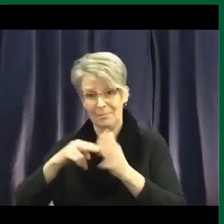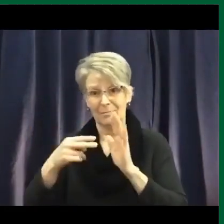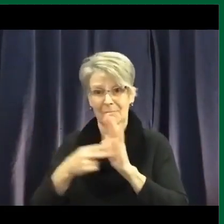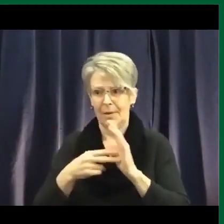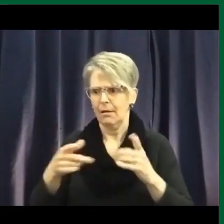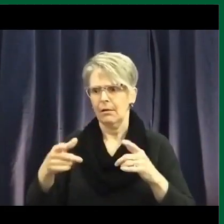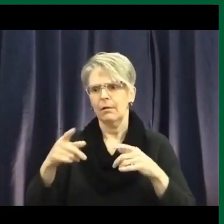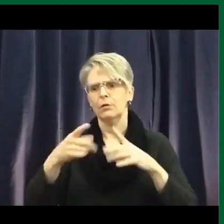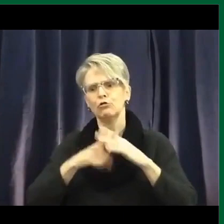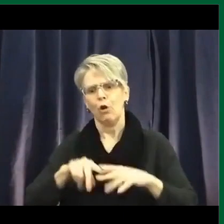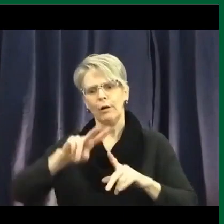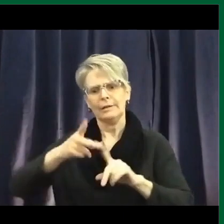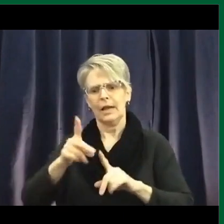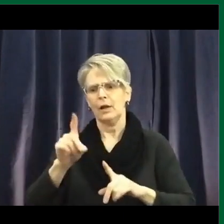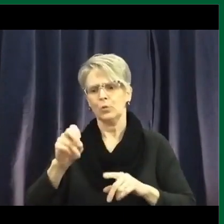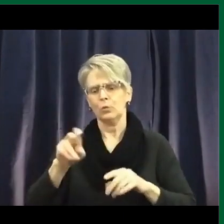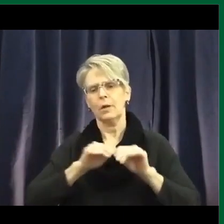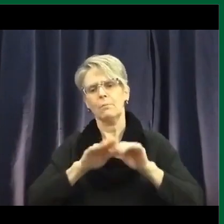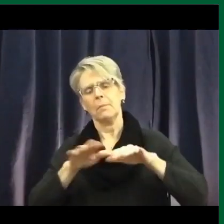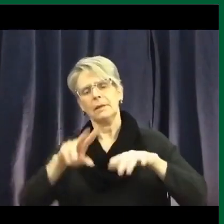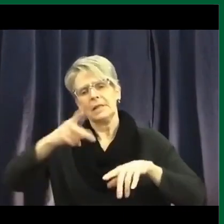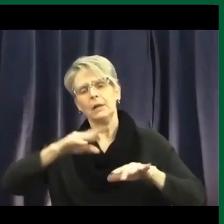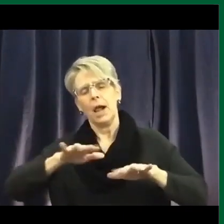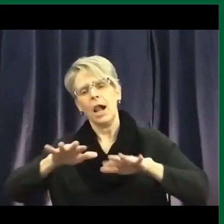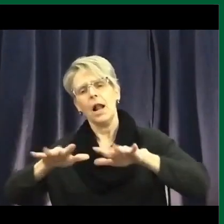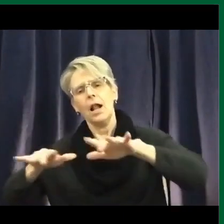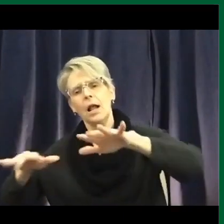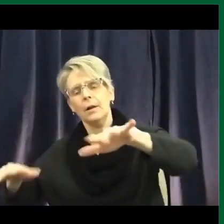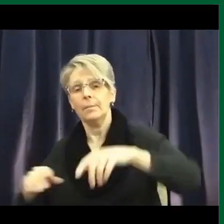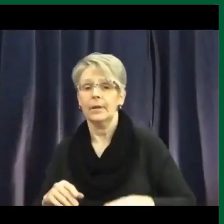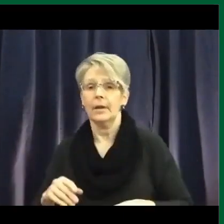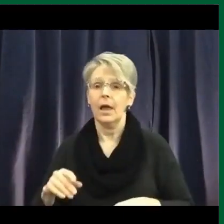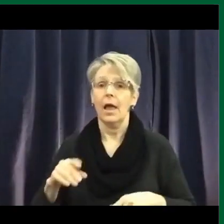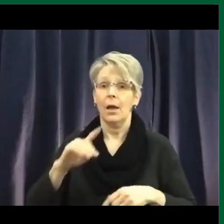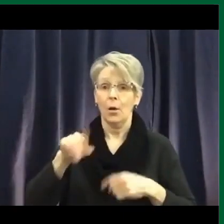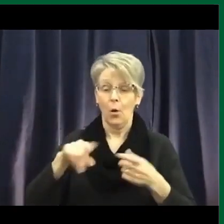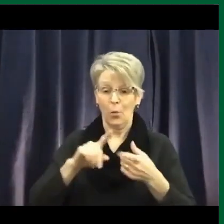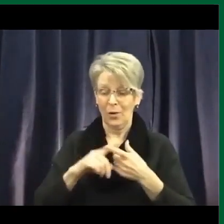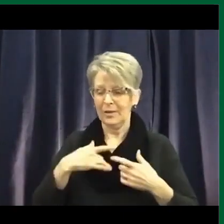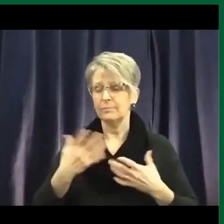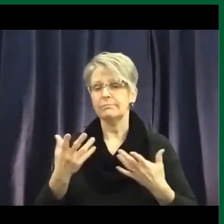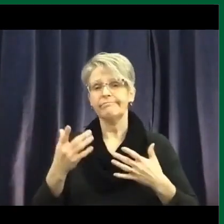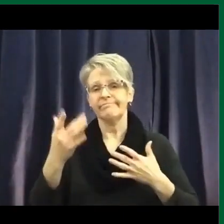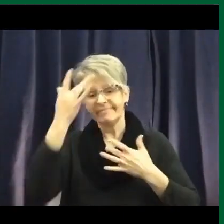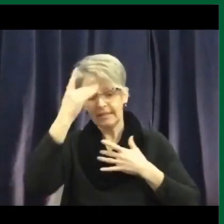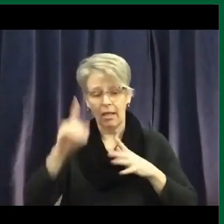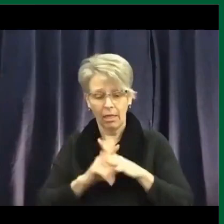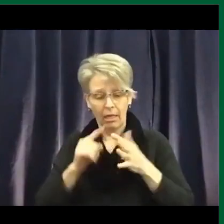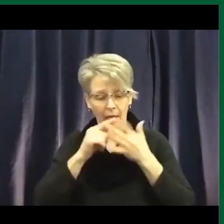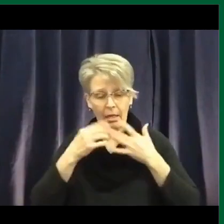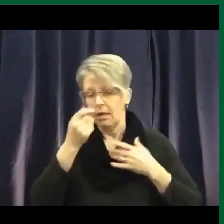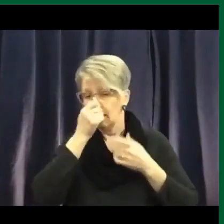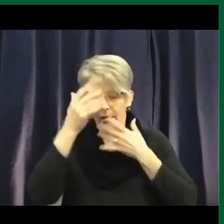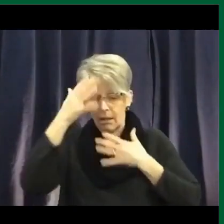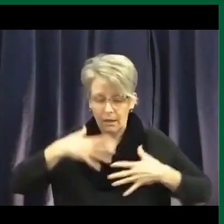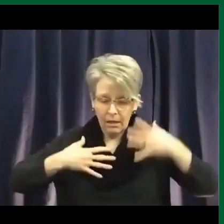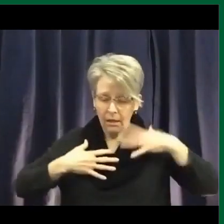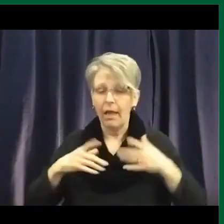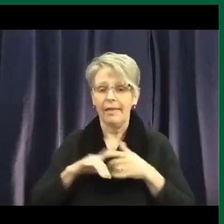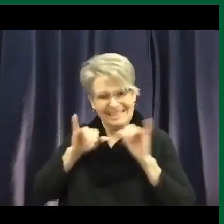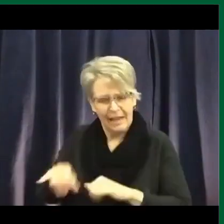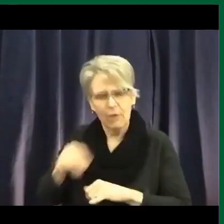started. And also, when we are symptomatic, we stay home, seek testing, because we continue to see